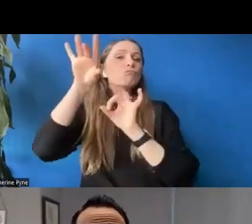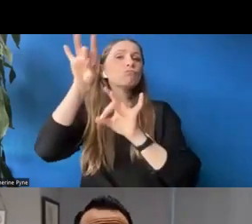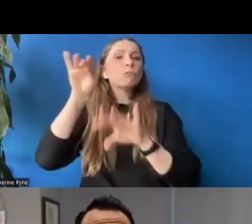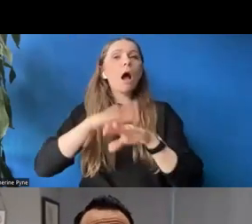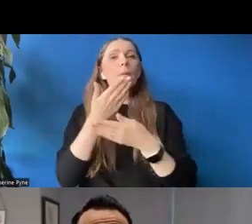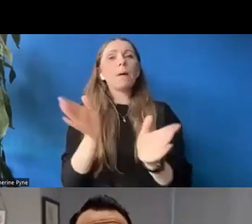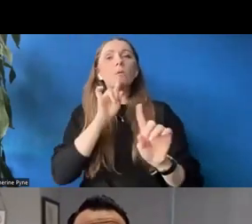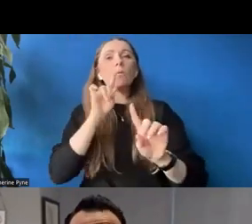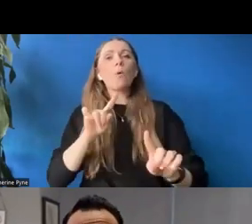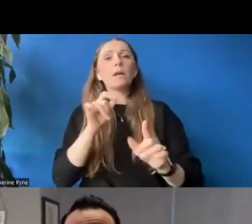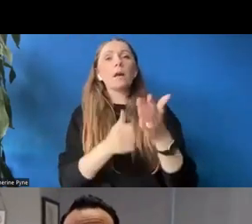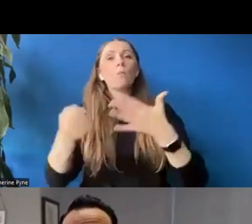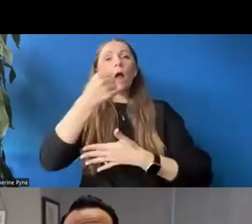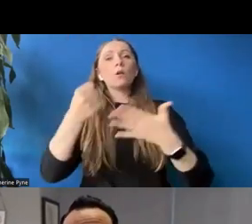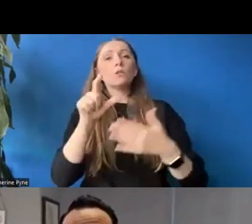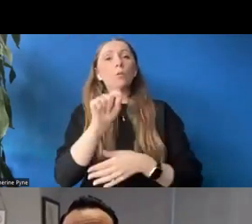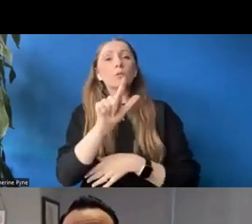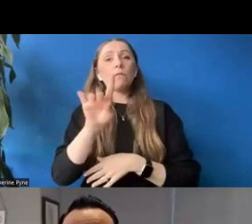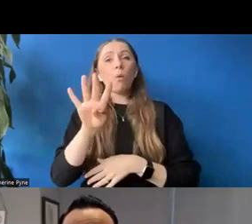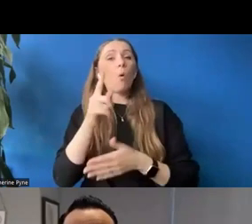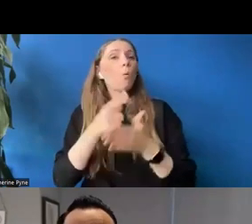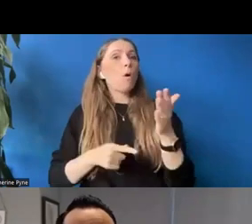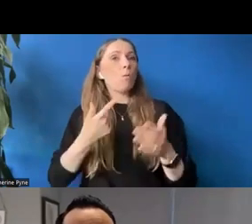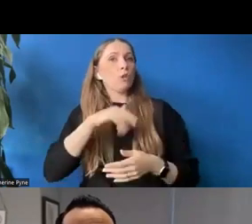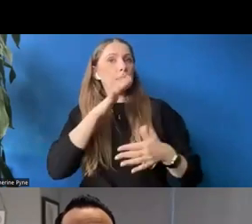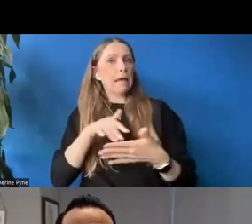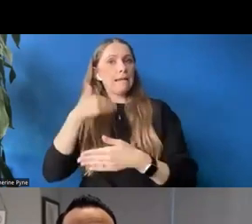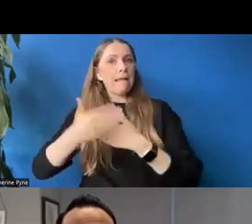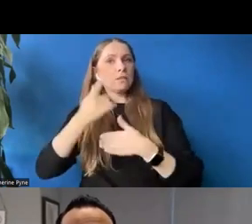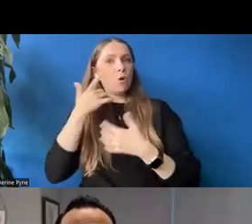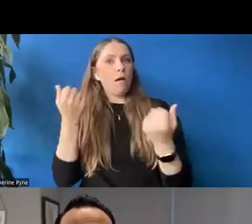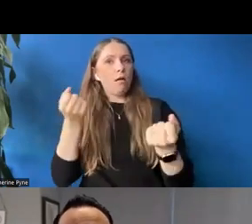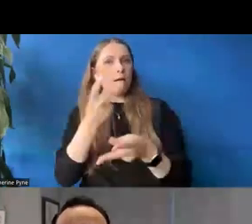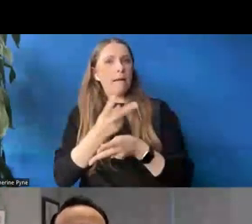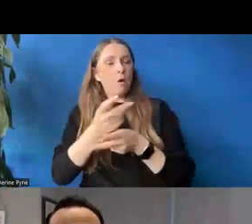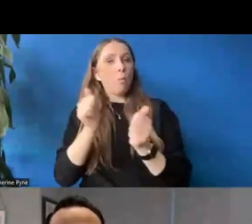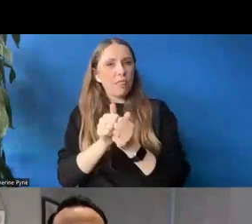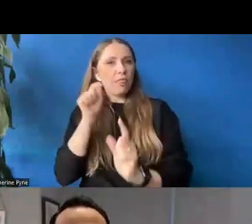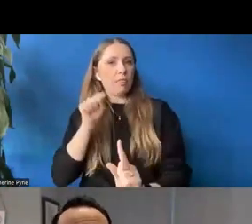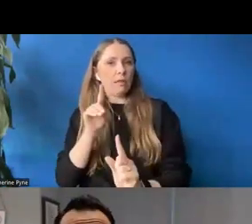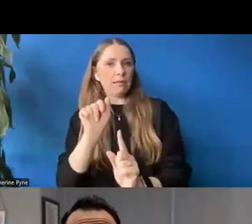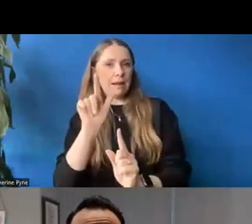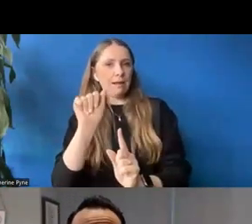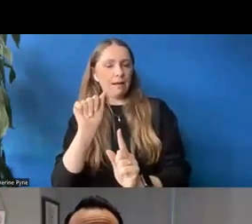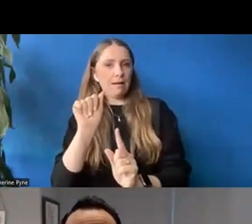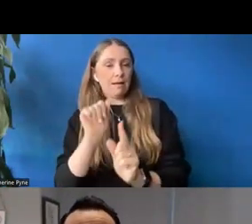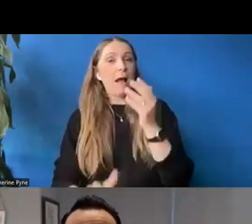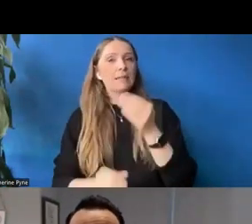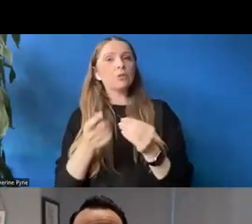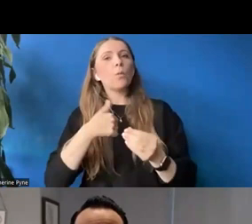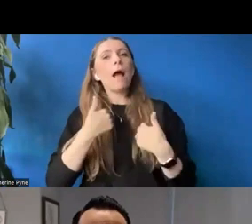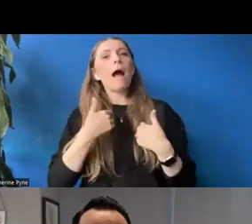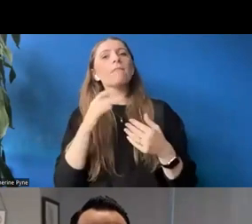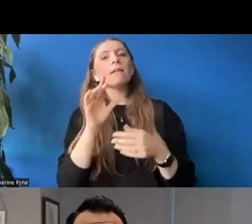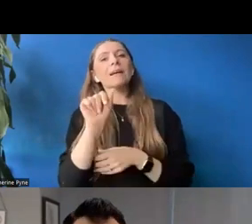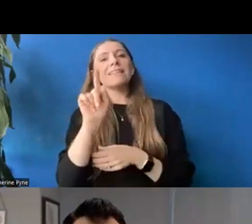for 2024 and what healthcare topics we should study next with the data. And additionally, just as we have a data release program